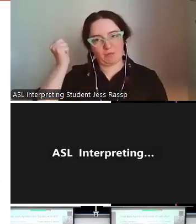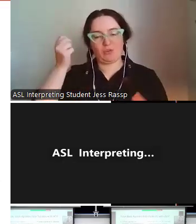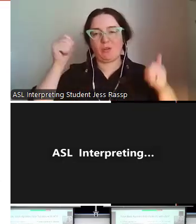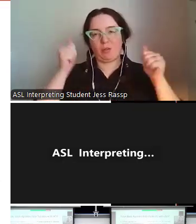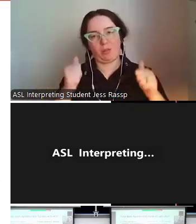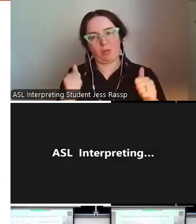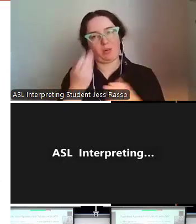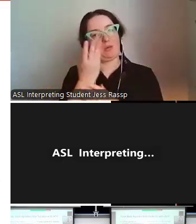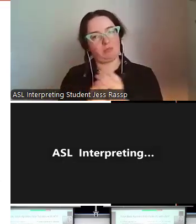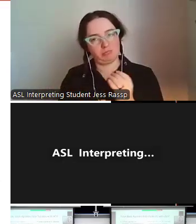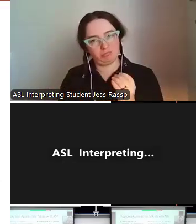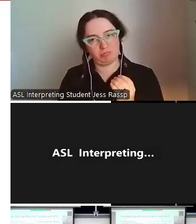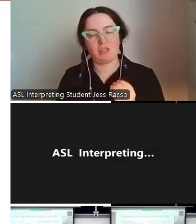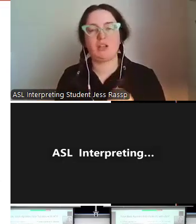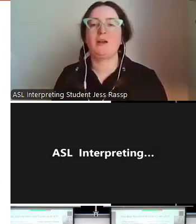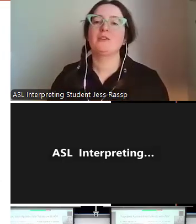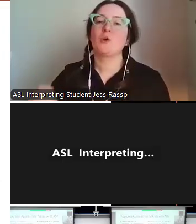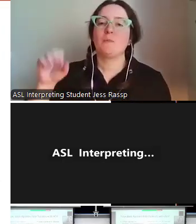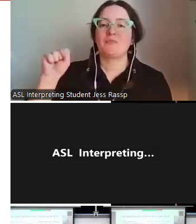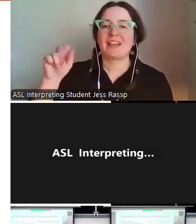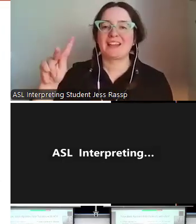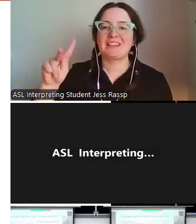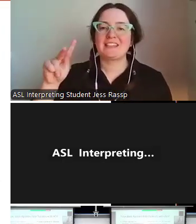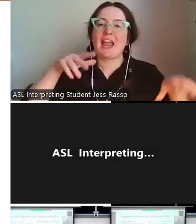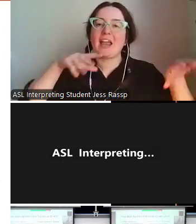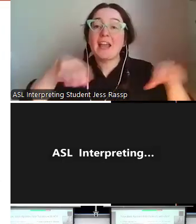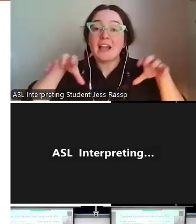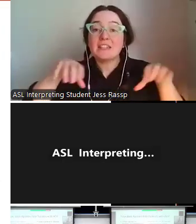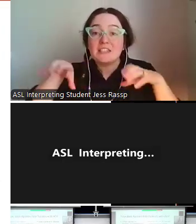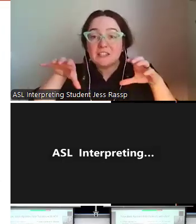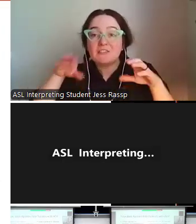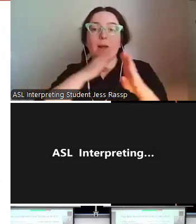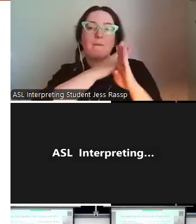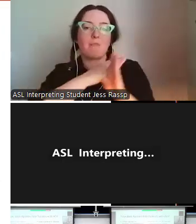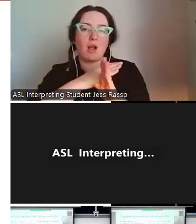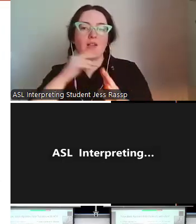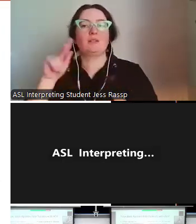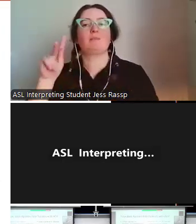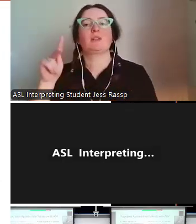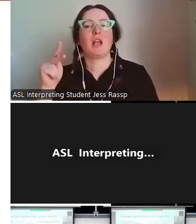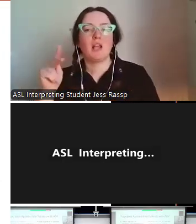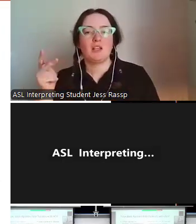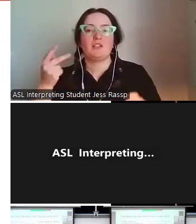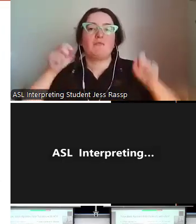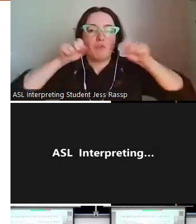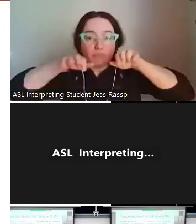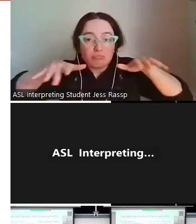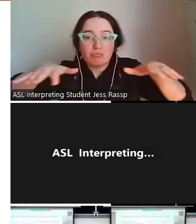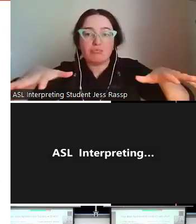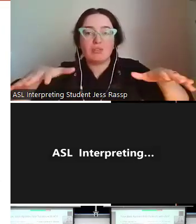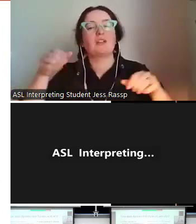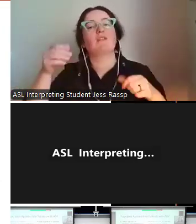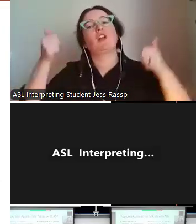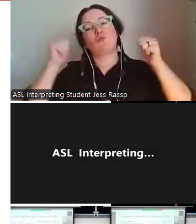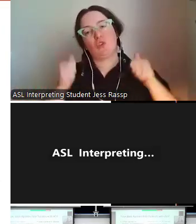SK activity, right? Blocks the potassium from leaving, increasing the synaptic strength and reducing memory